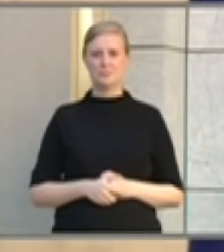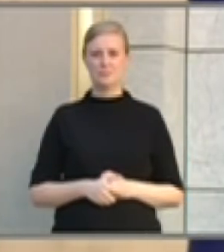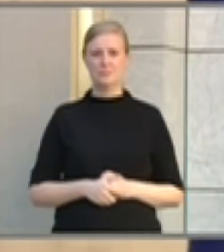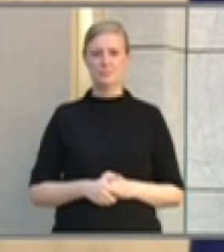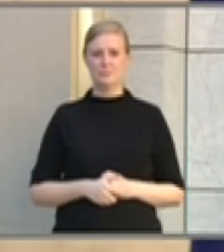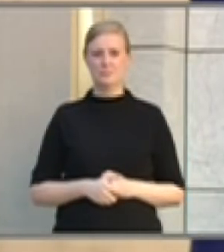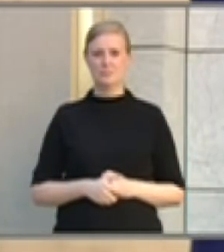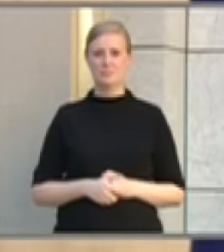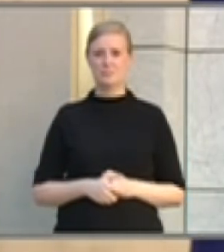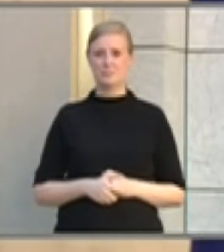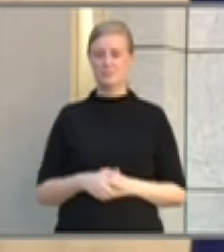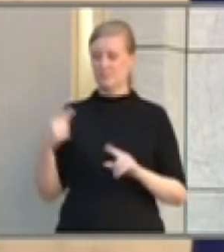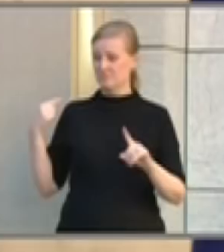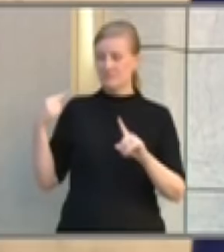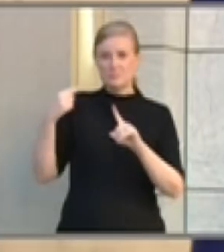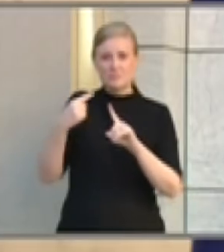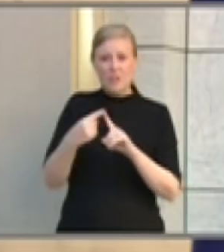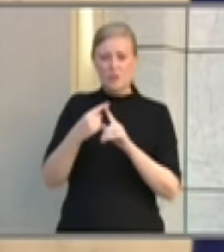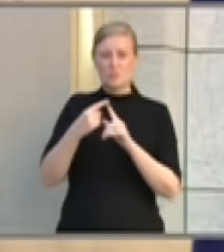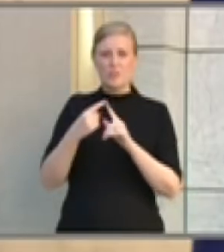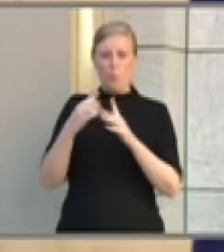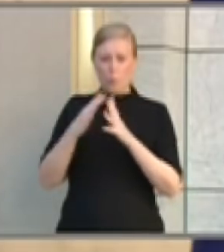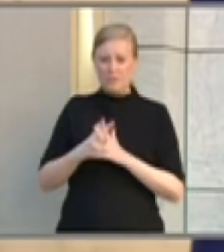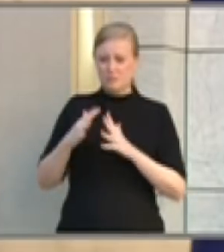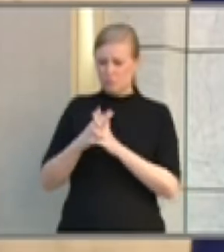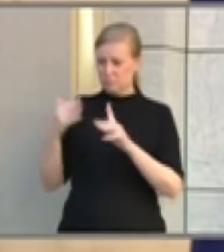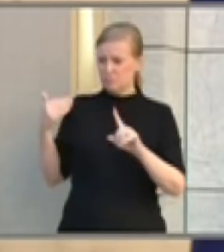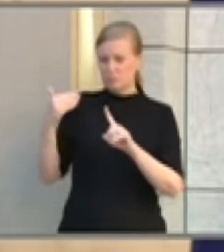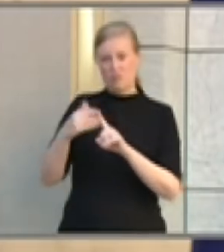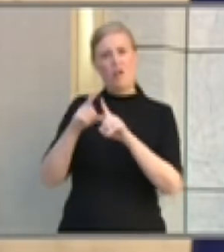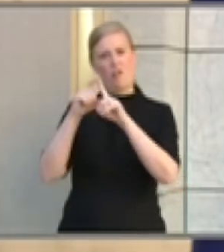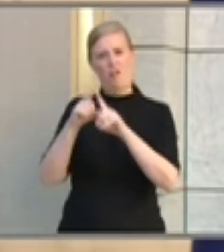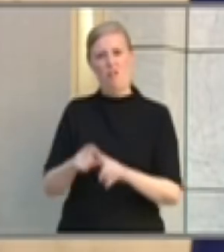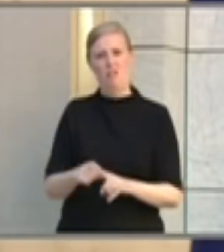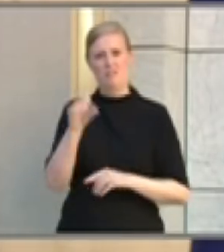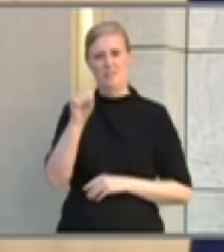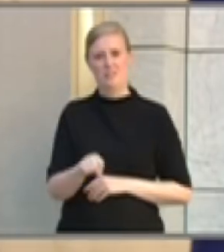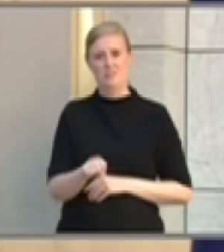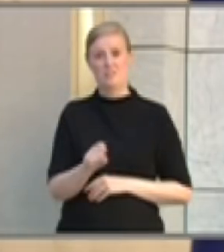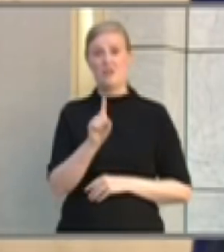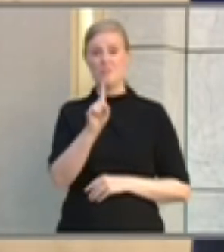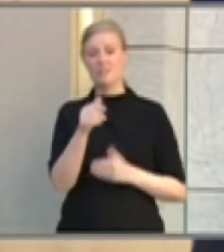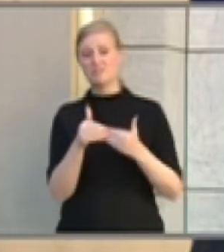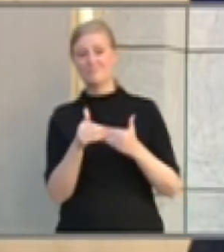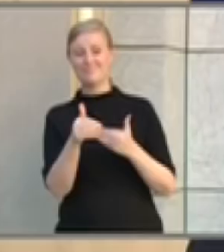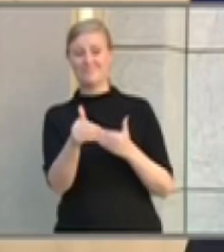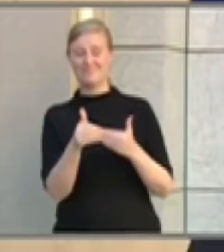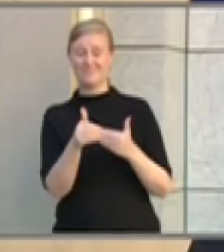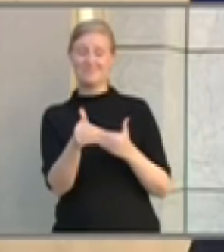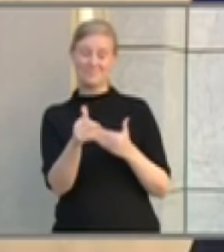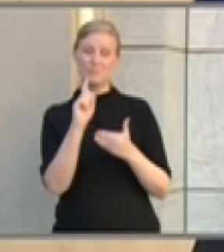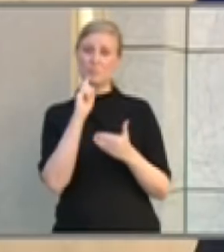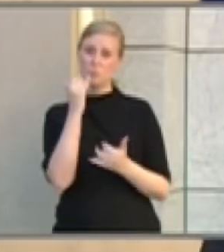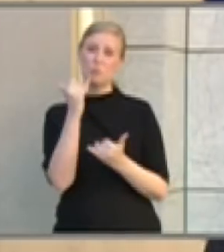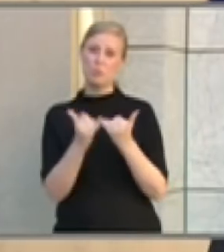The past weeks have been tough, but the weeks ahead will be tougher. And Australians know